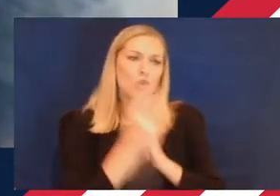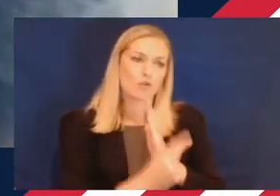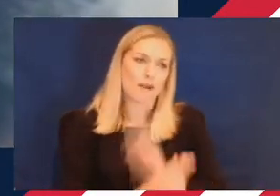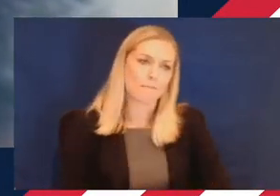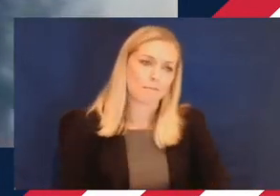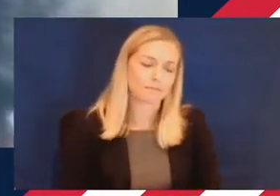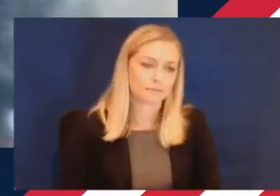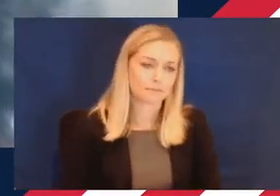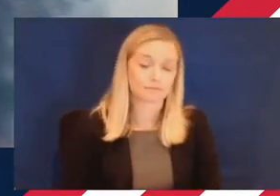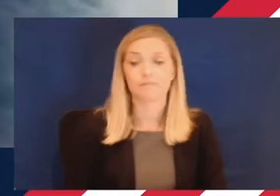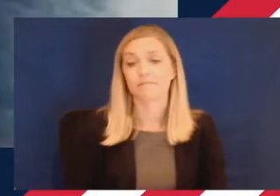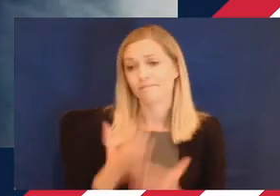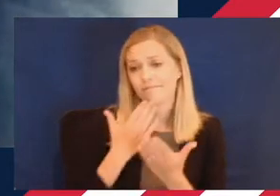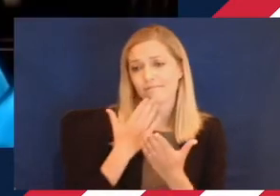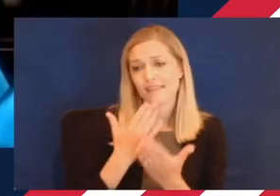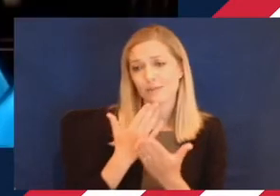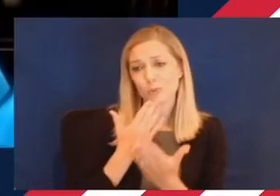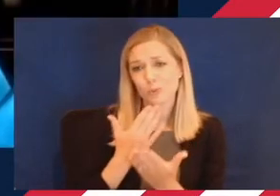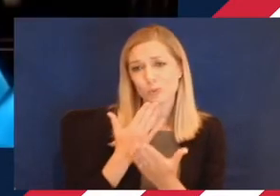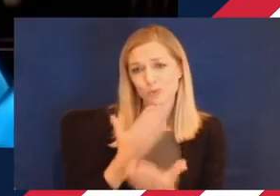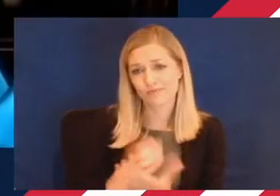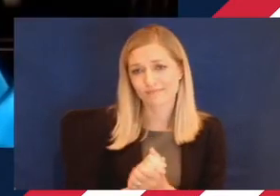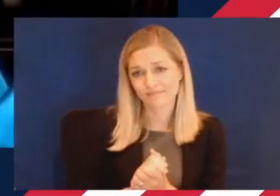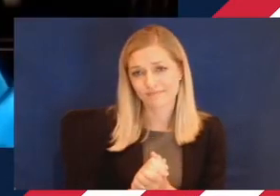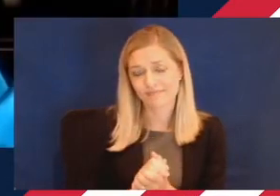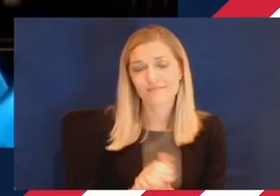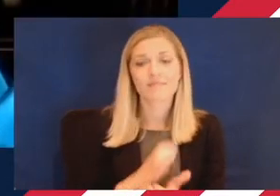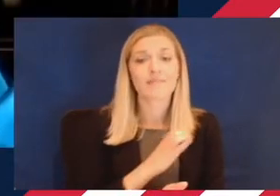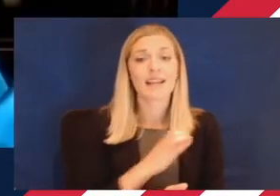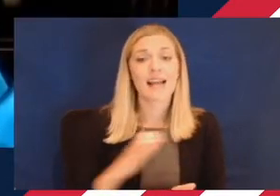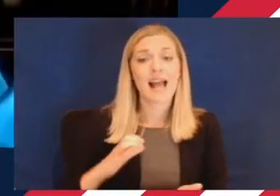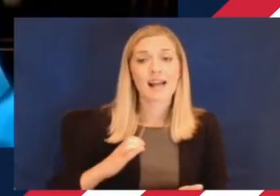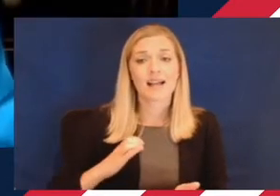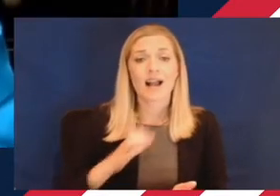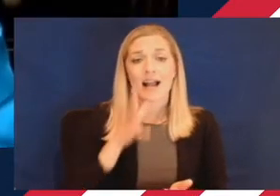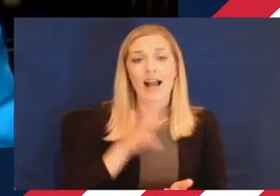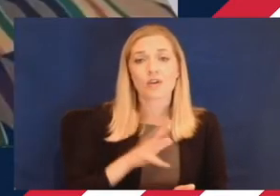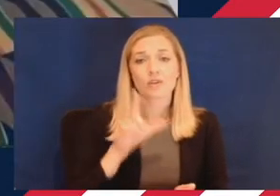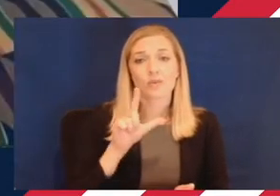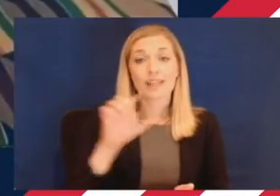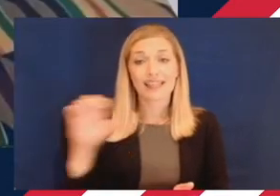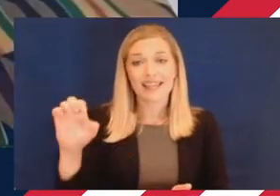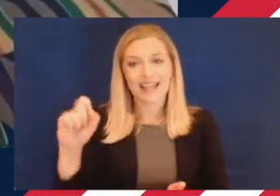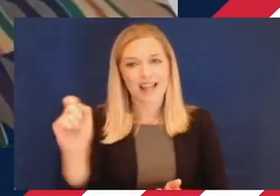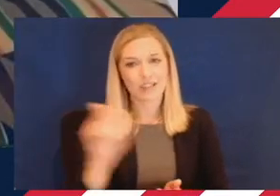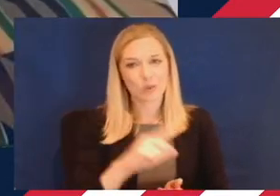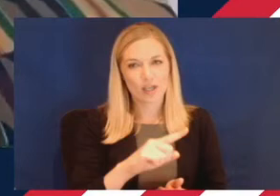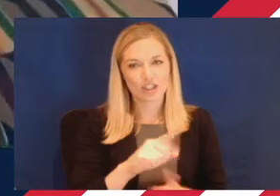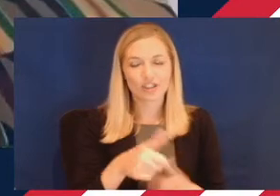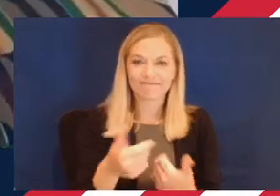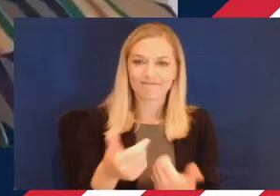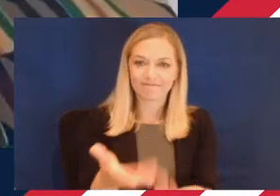Thank you. And Congresswoman Lee has a question. Thank you very much. Thank